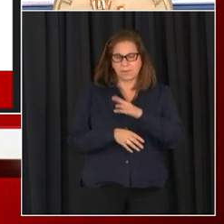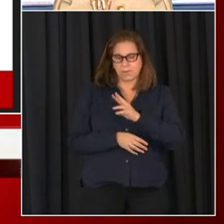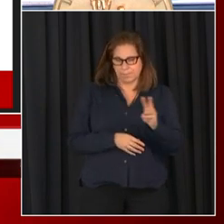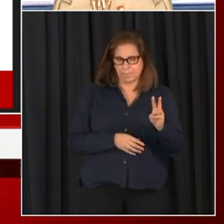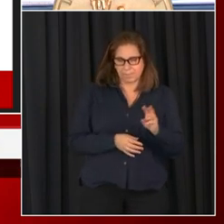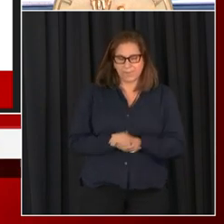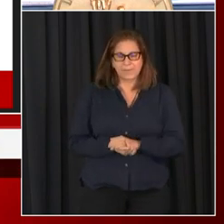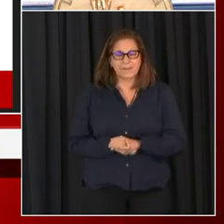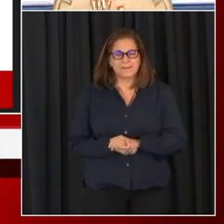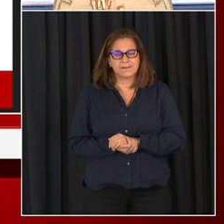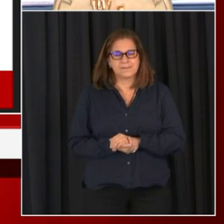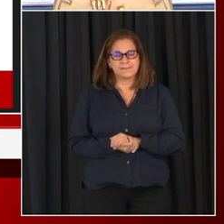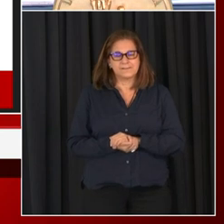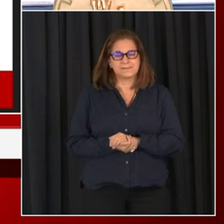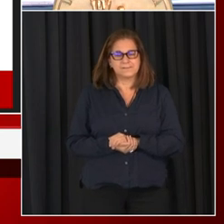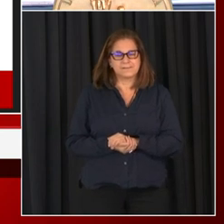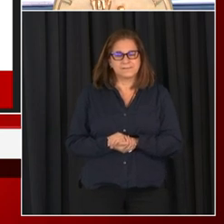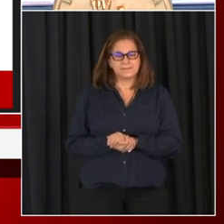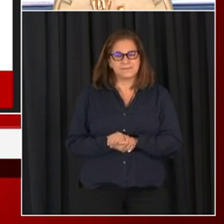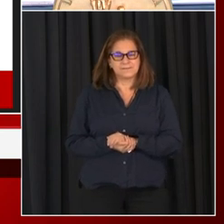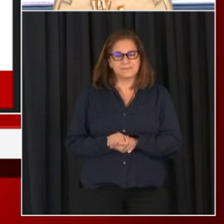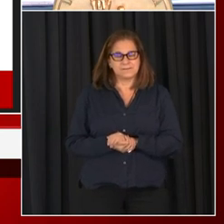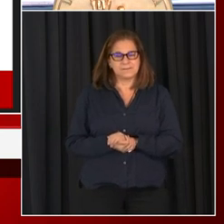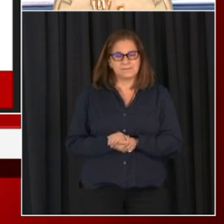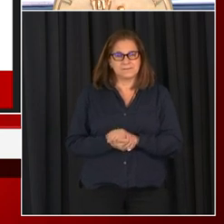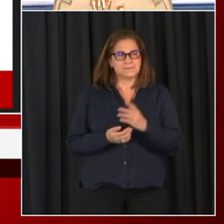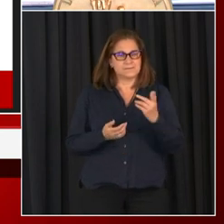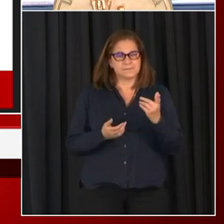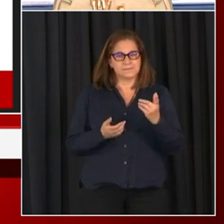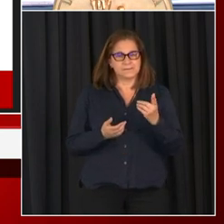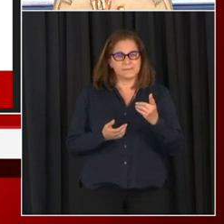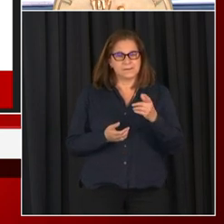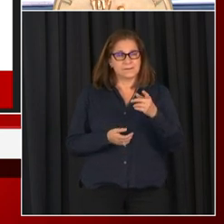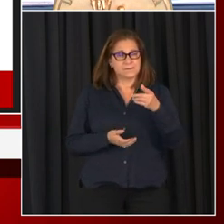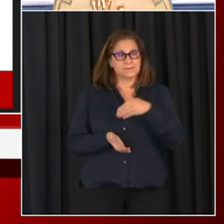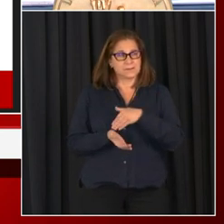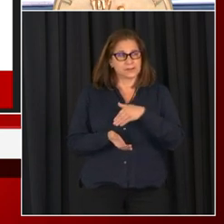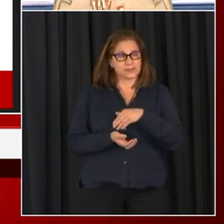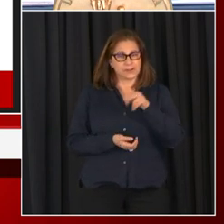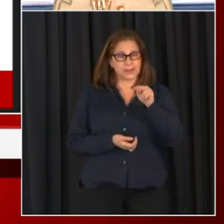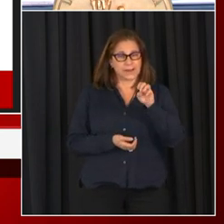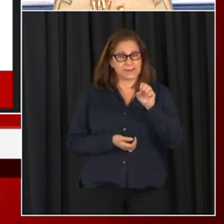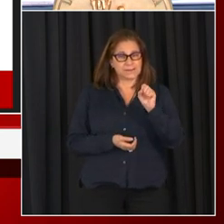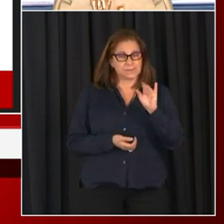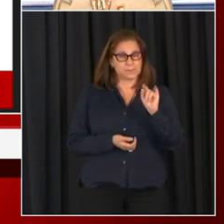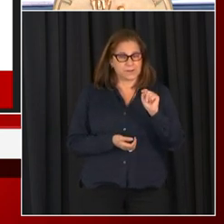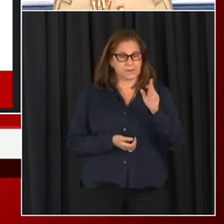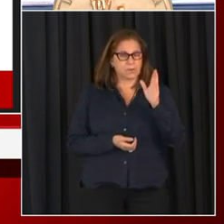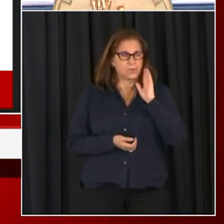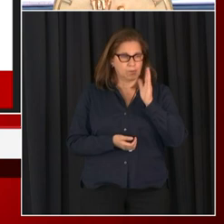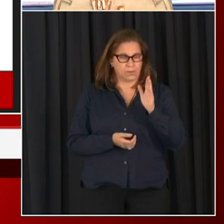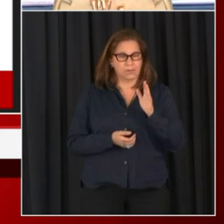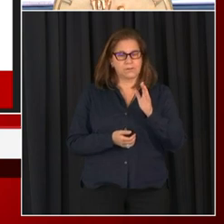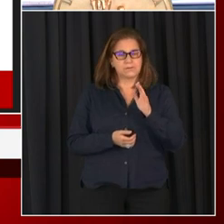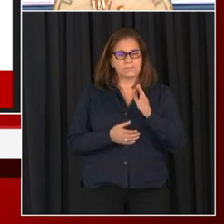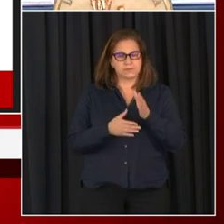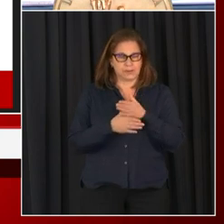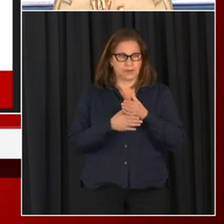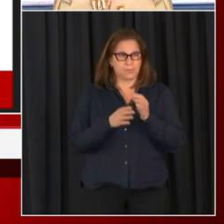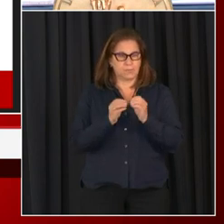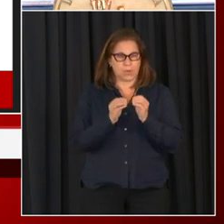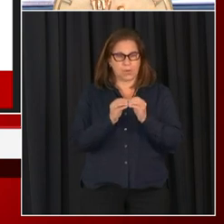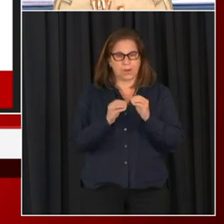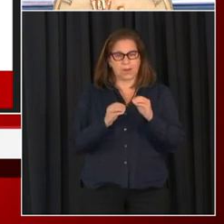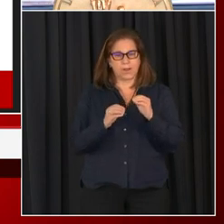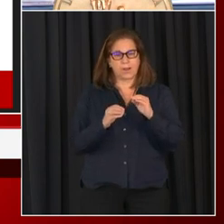well to share with the public the most recent exposure data for positive cases through